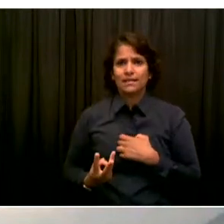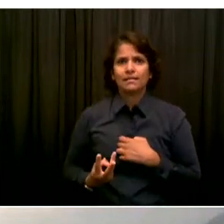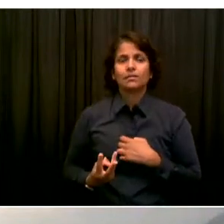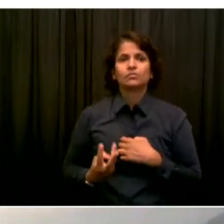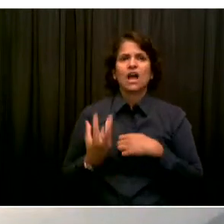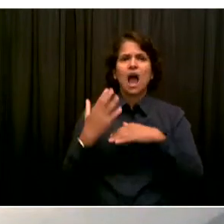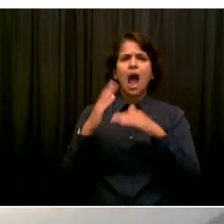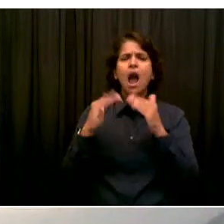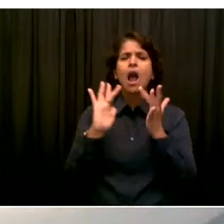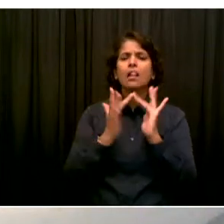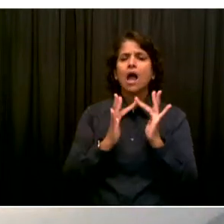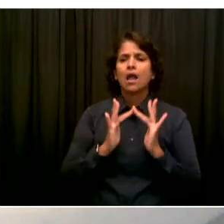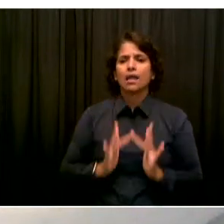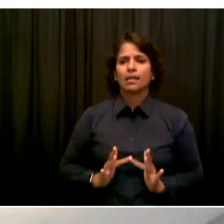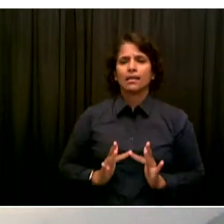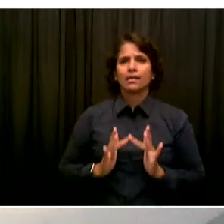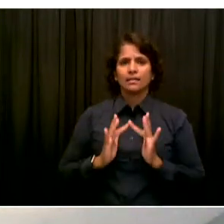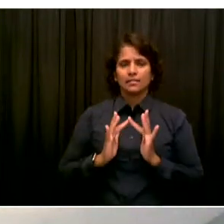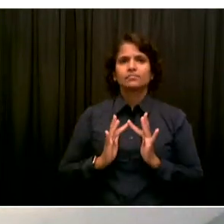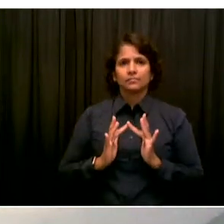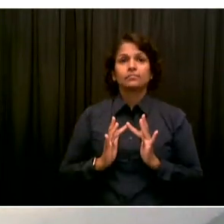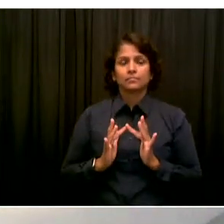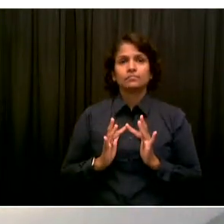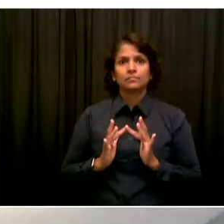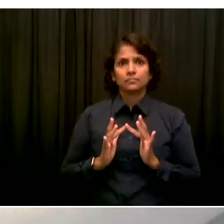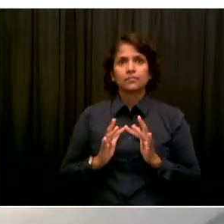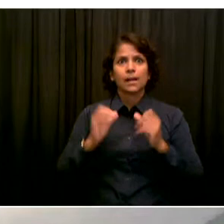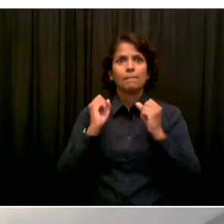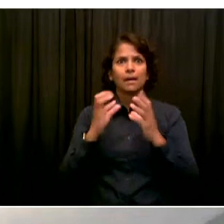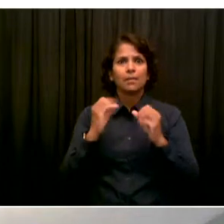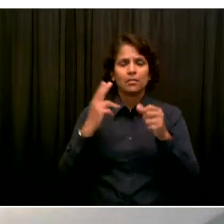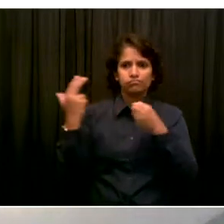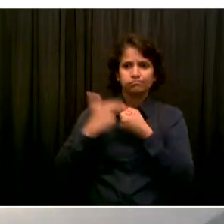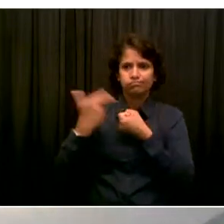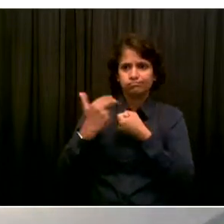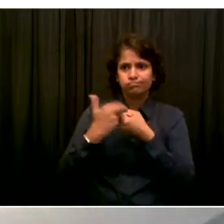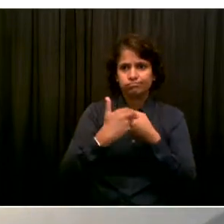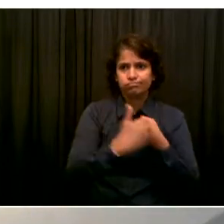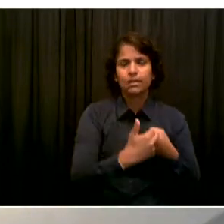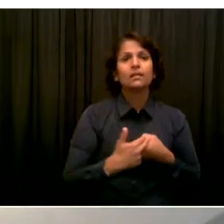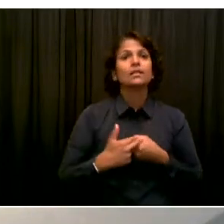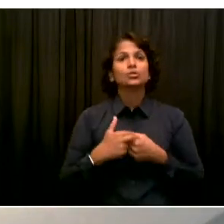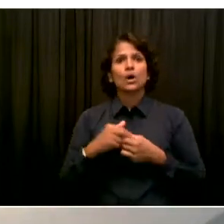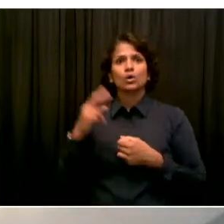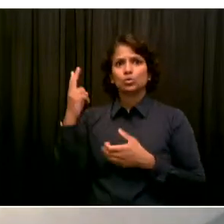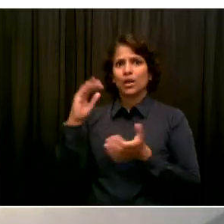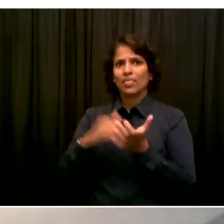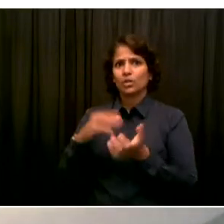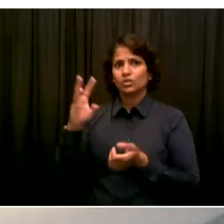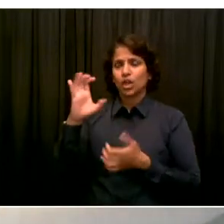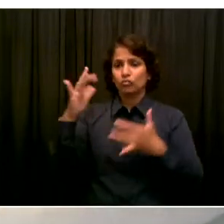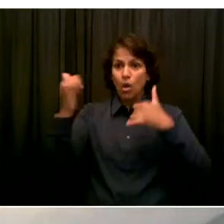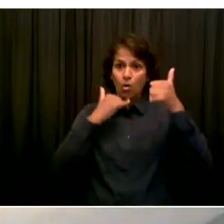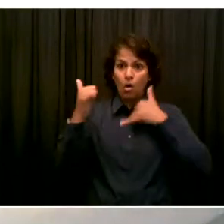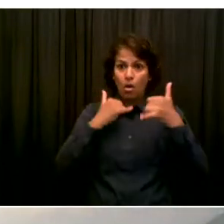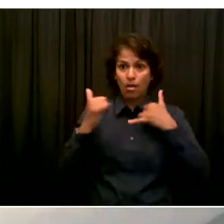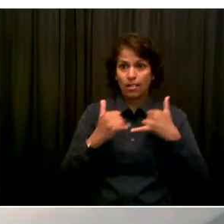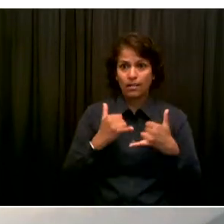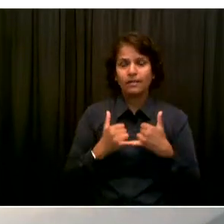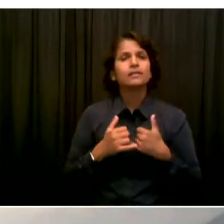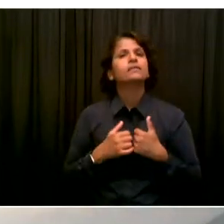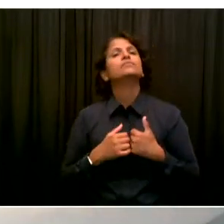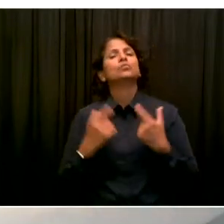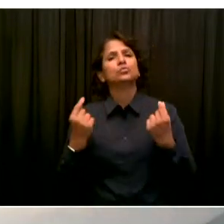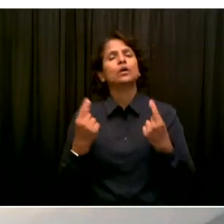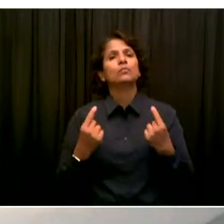about 2,600 calls to our hotline. And so again, it's basically walking through the process with these businesses, making sure